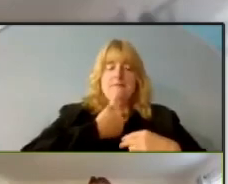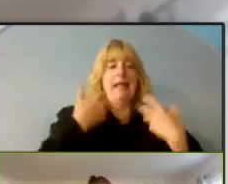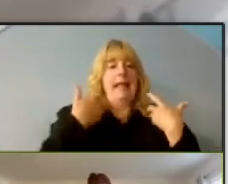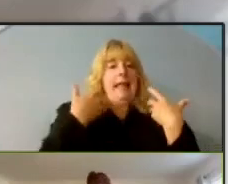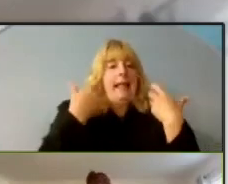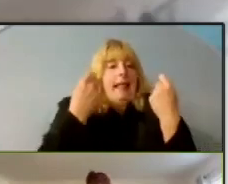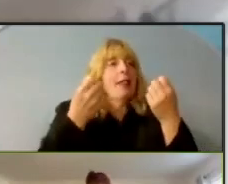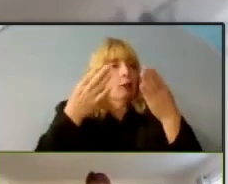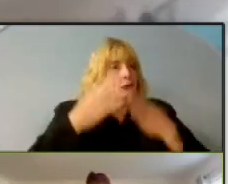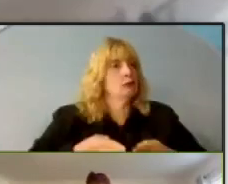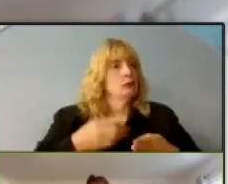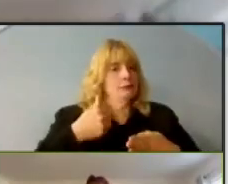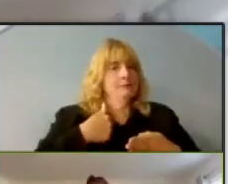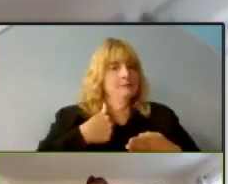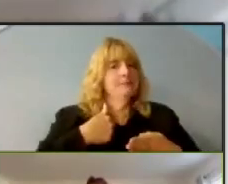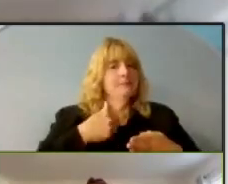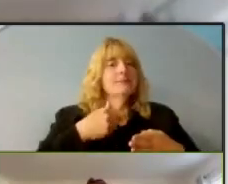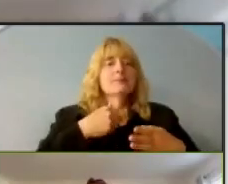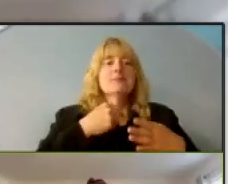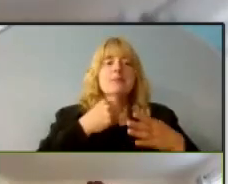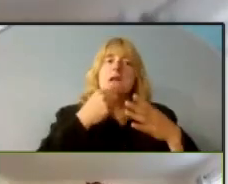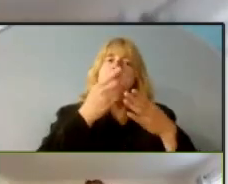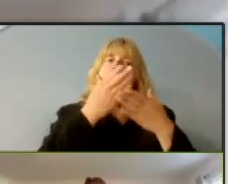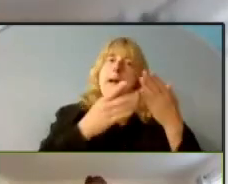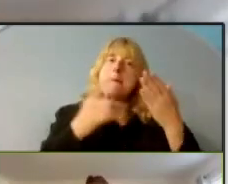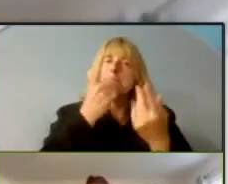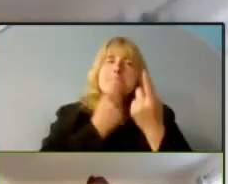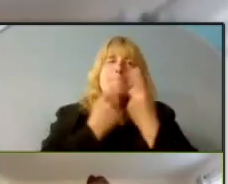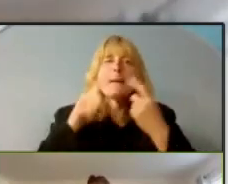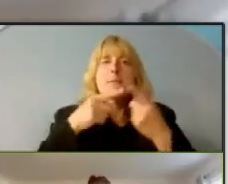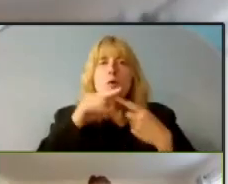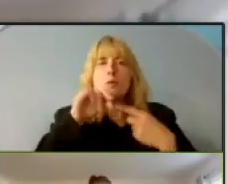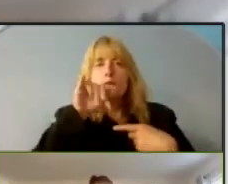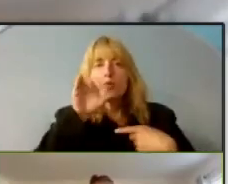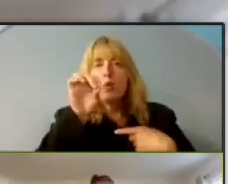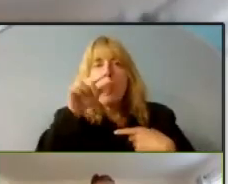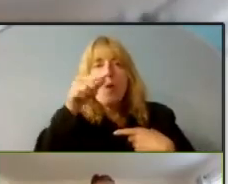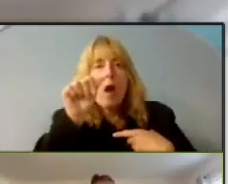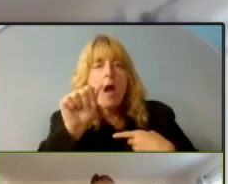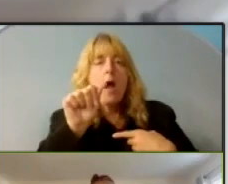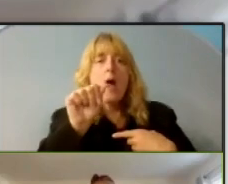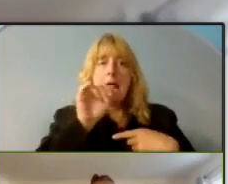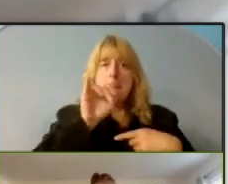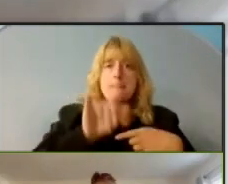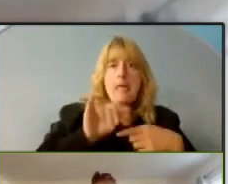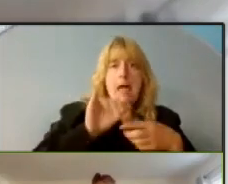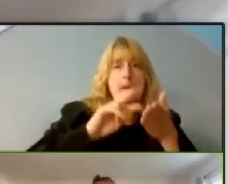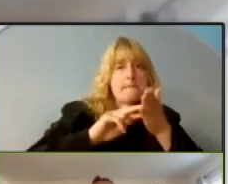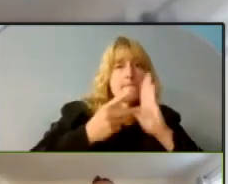about yoga and whether or not the yogic practices are meant to keep us in a